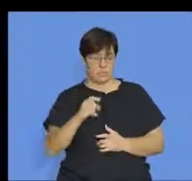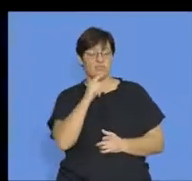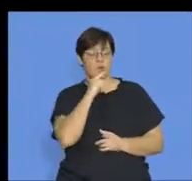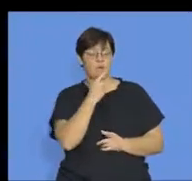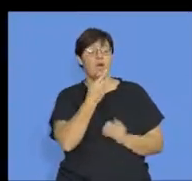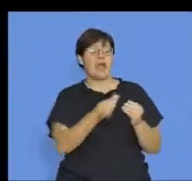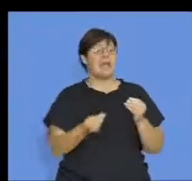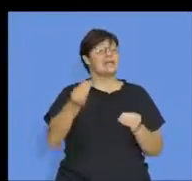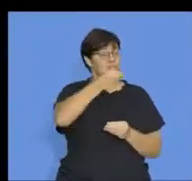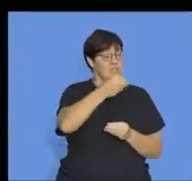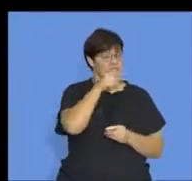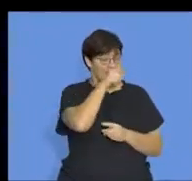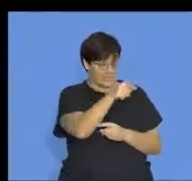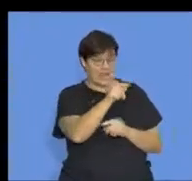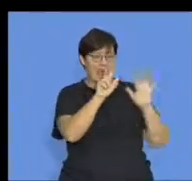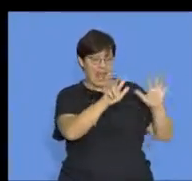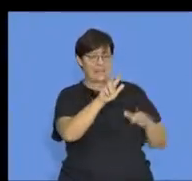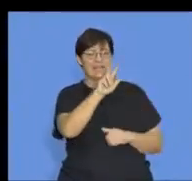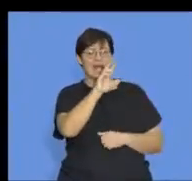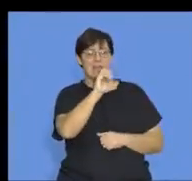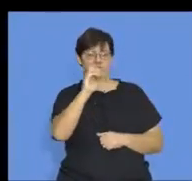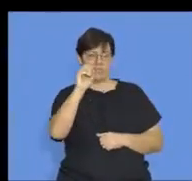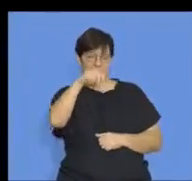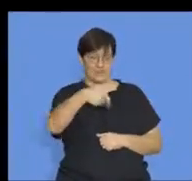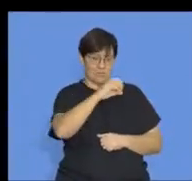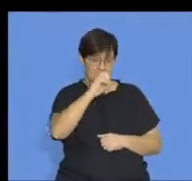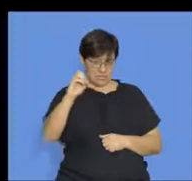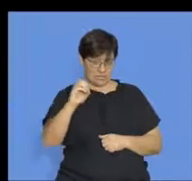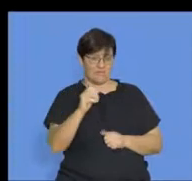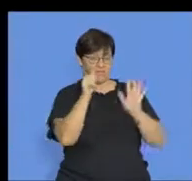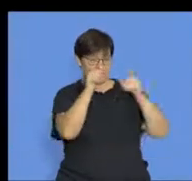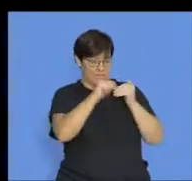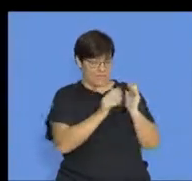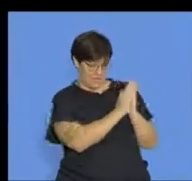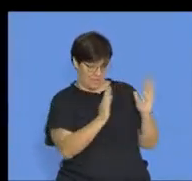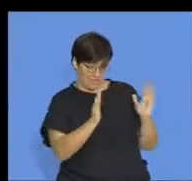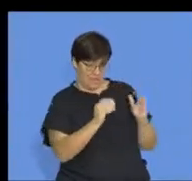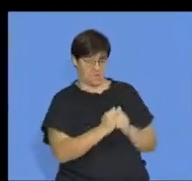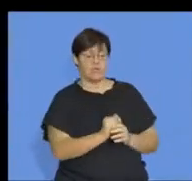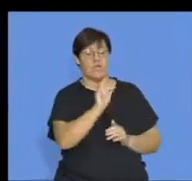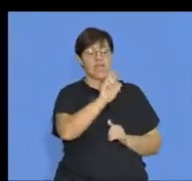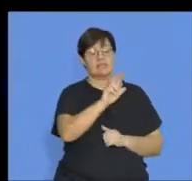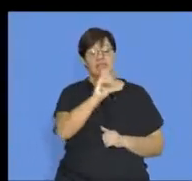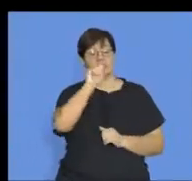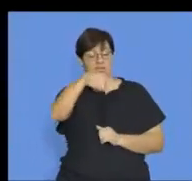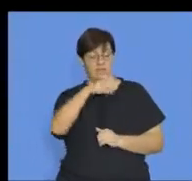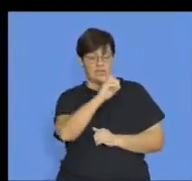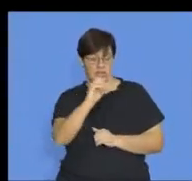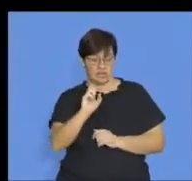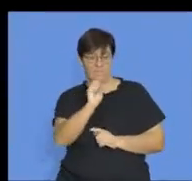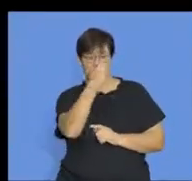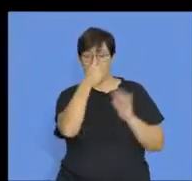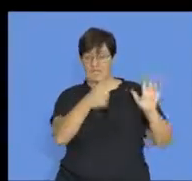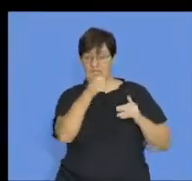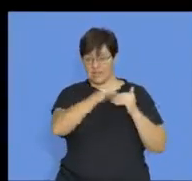he's going to earn interest on that 800,000. So let's do our calculation. 800,000 for